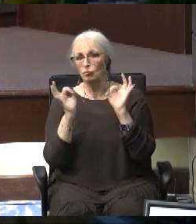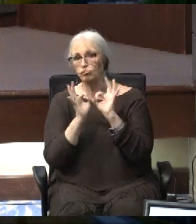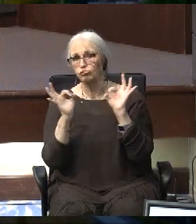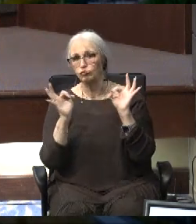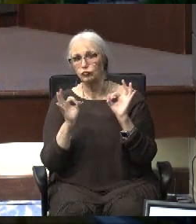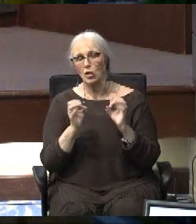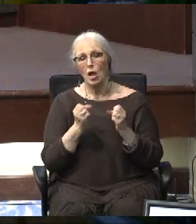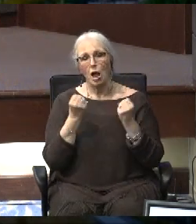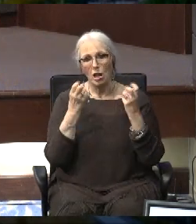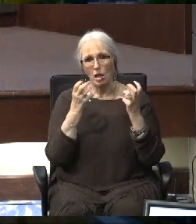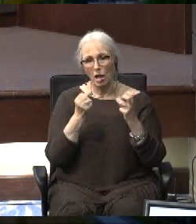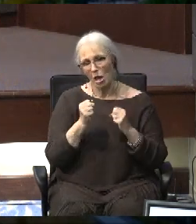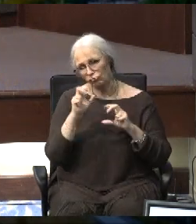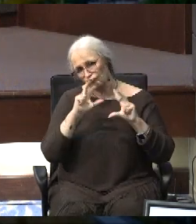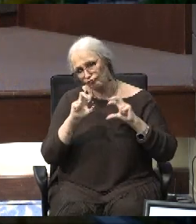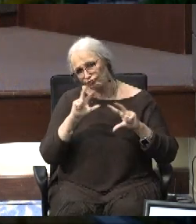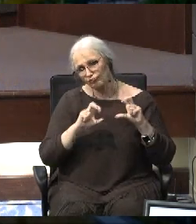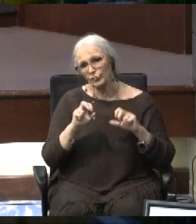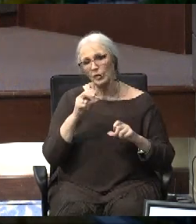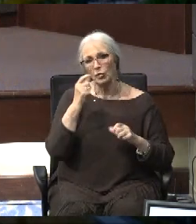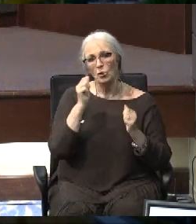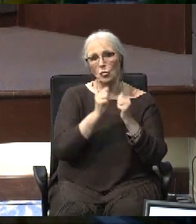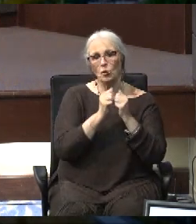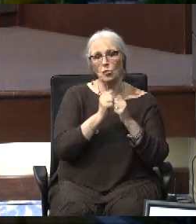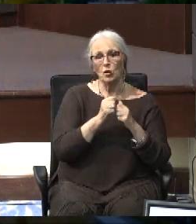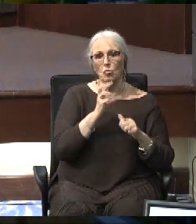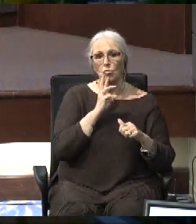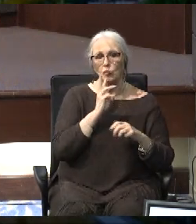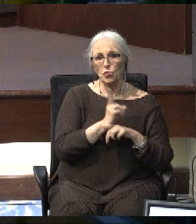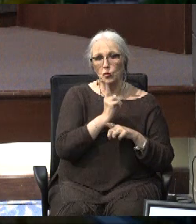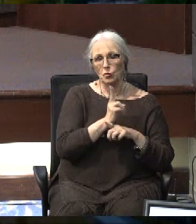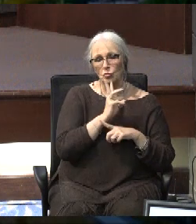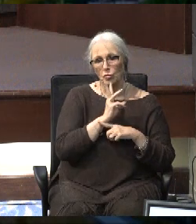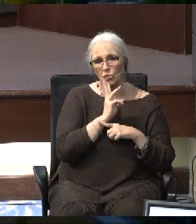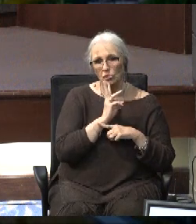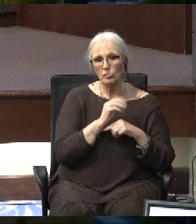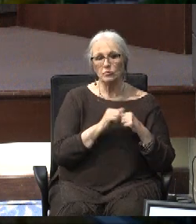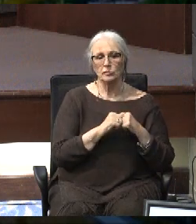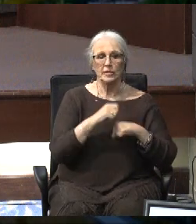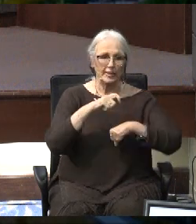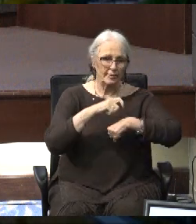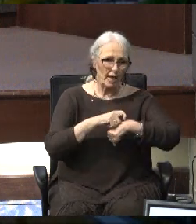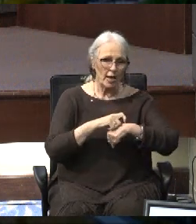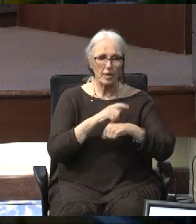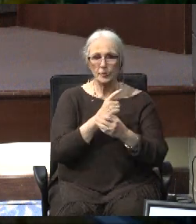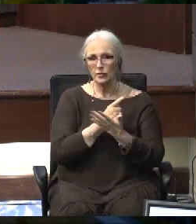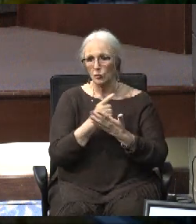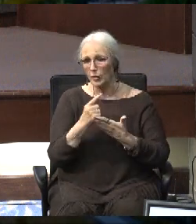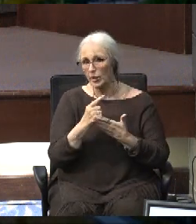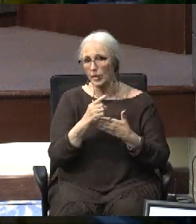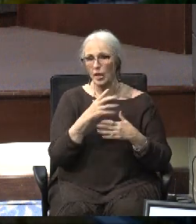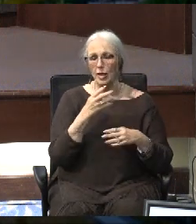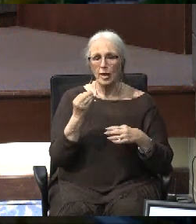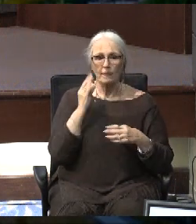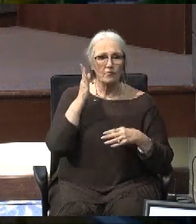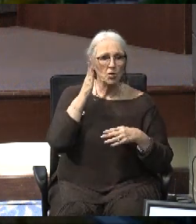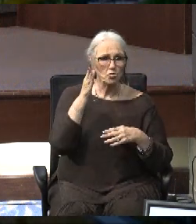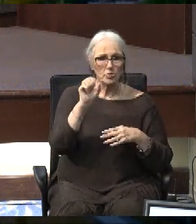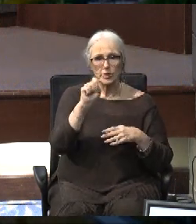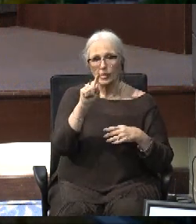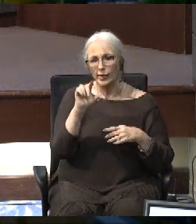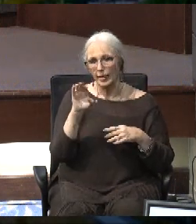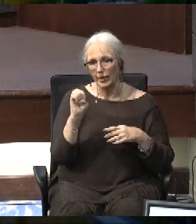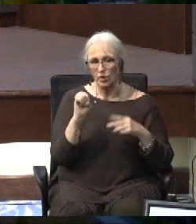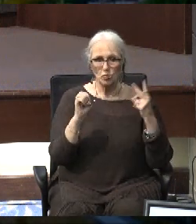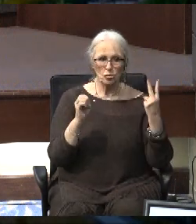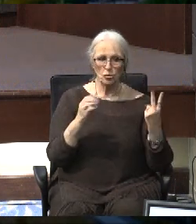lot of scrutiny around water usage, such as the timing of usage, days of the week, as well as in future stages 2